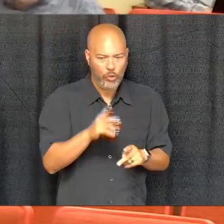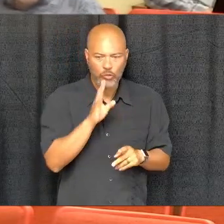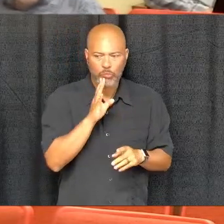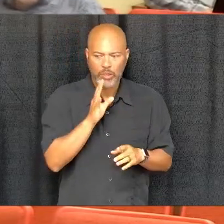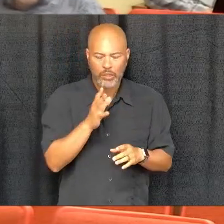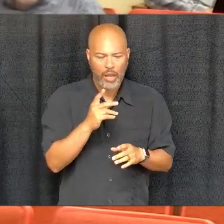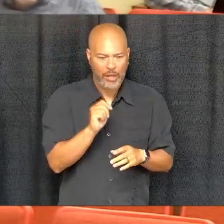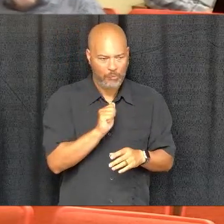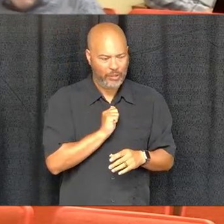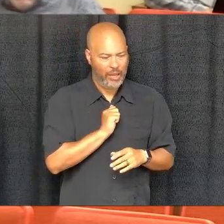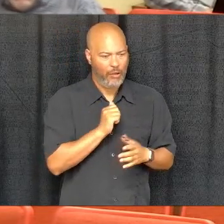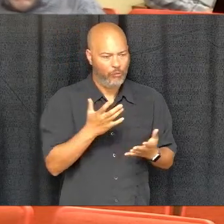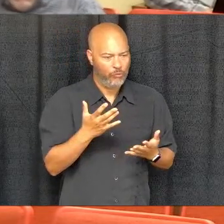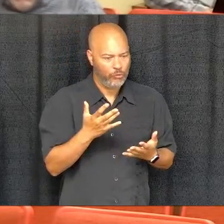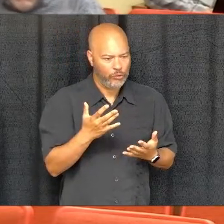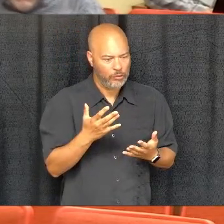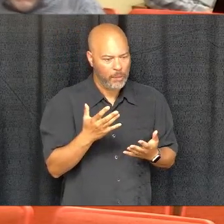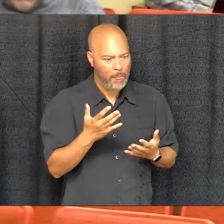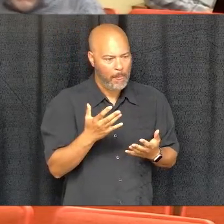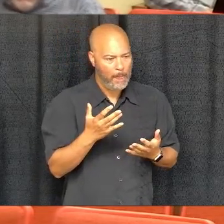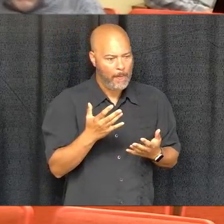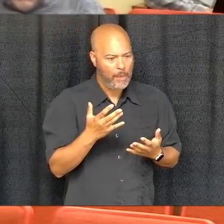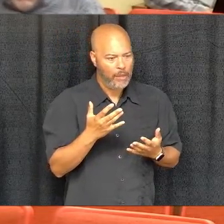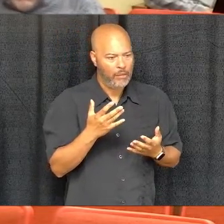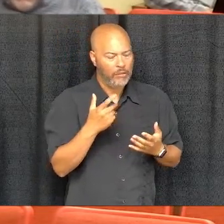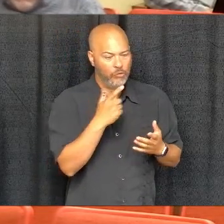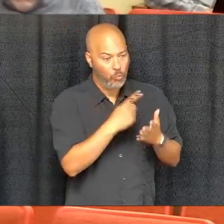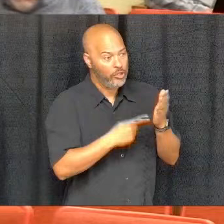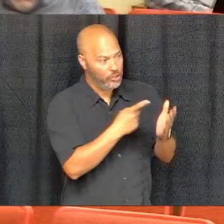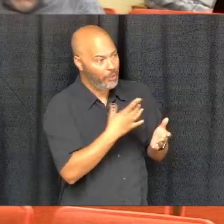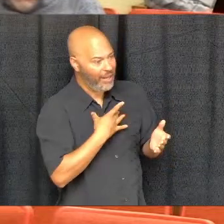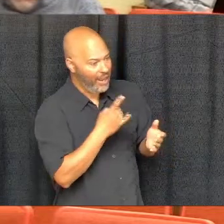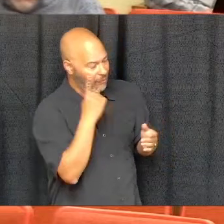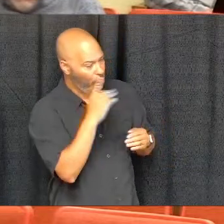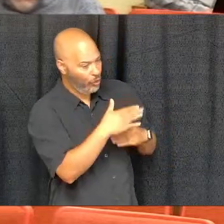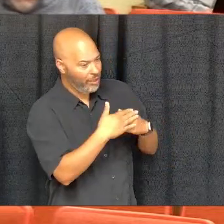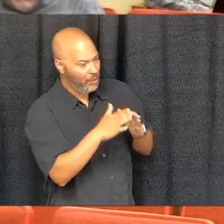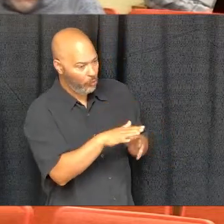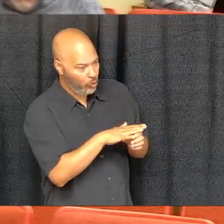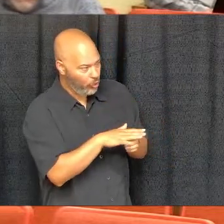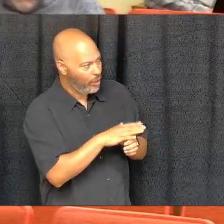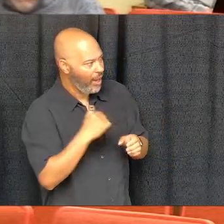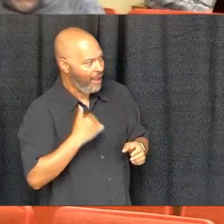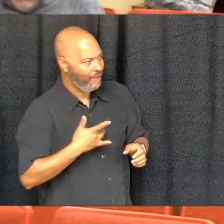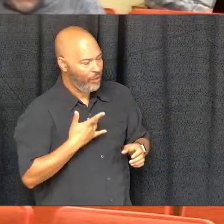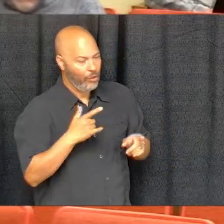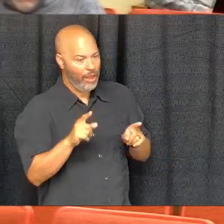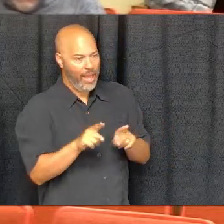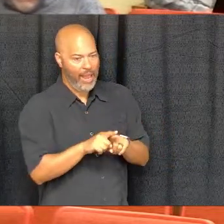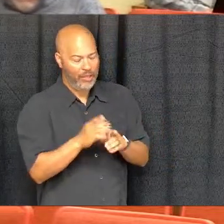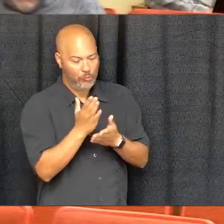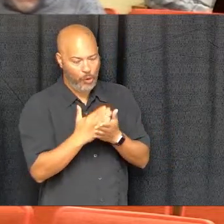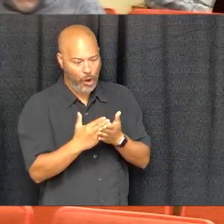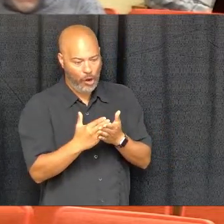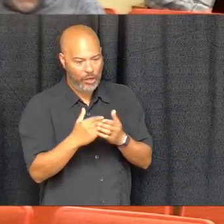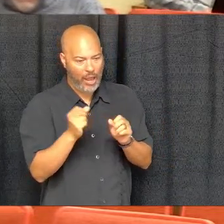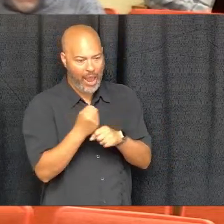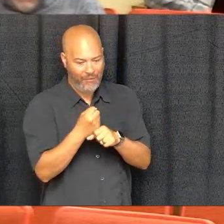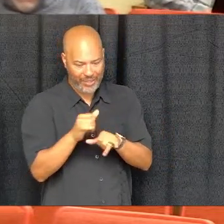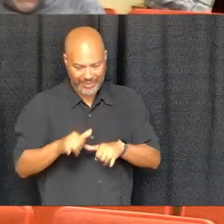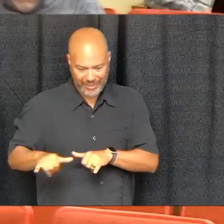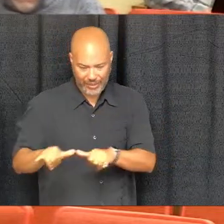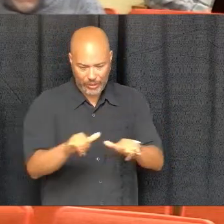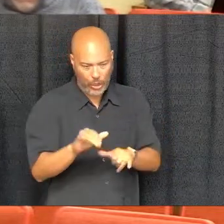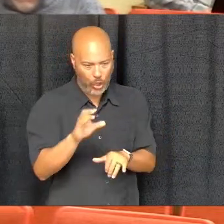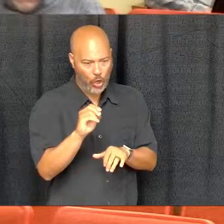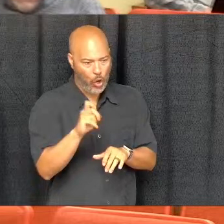and myself, is that what she would like it for her neighborhood, and I feel that as part of keeping a consistent code